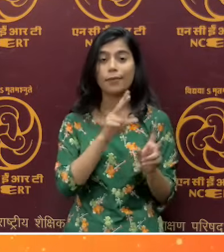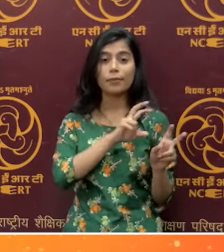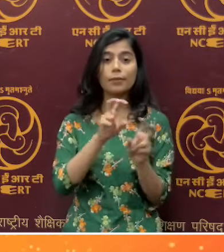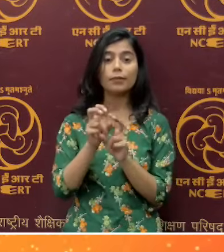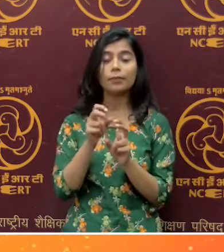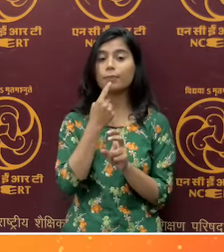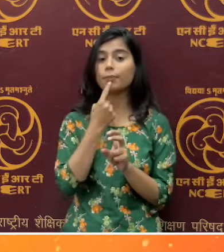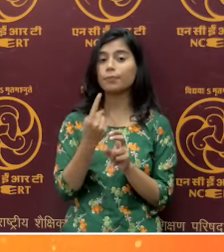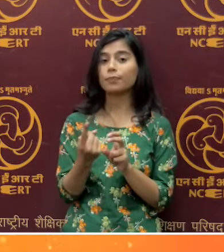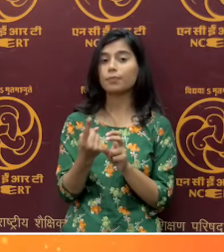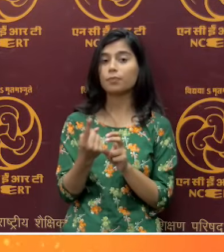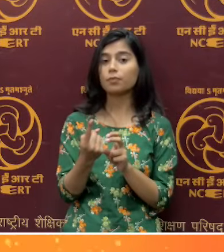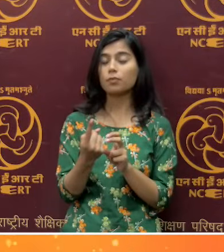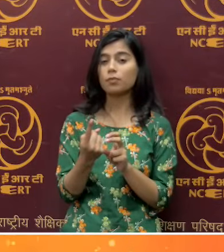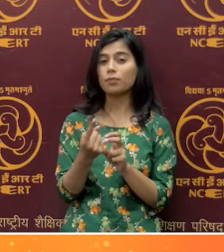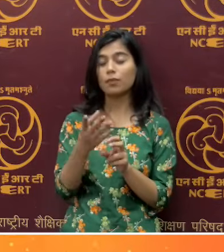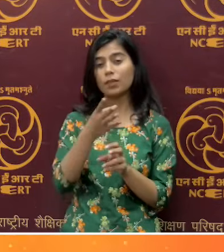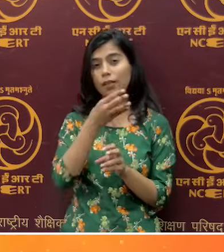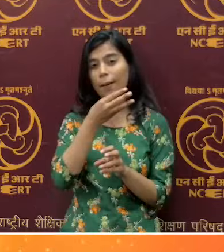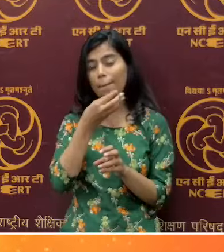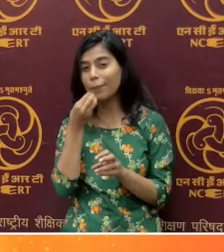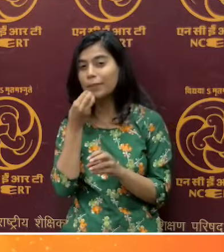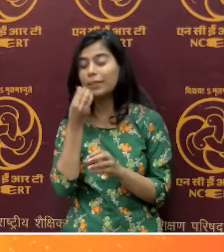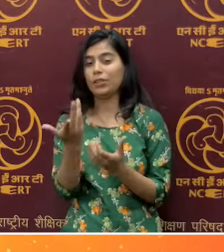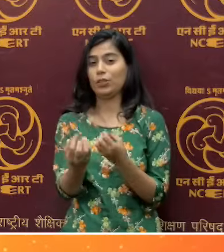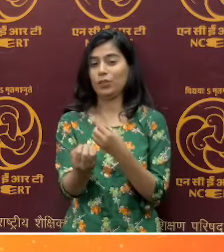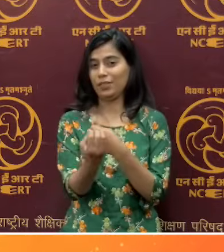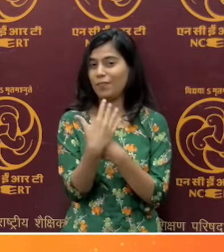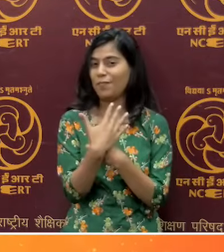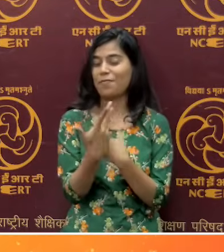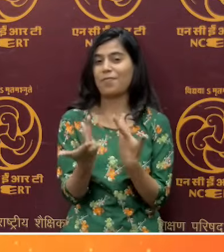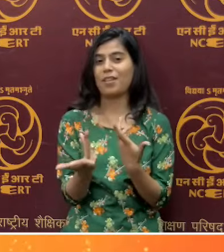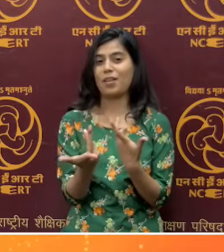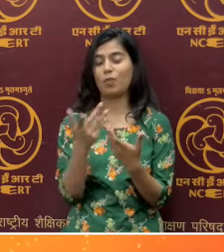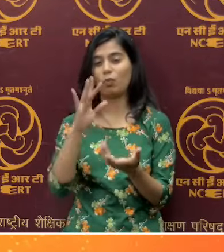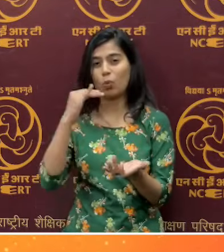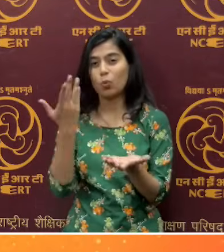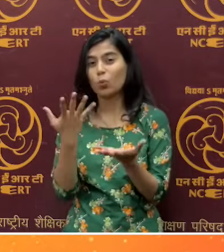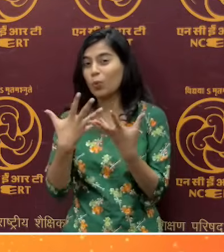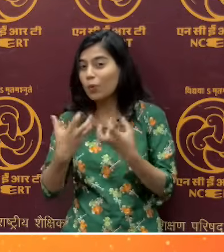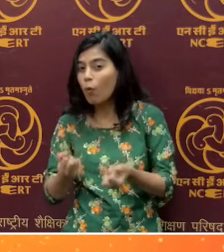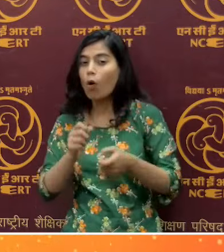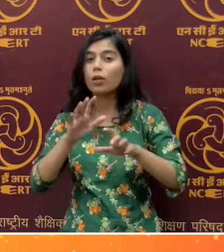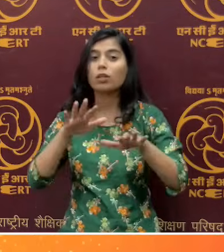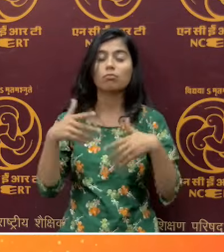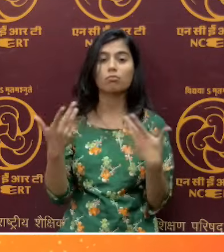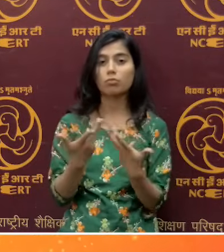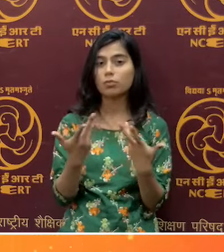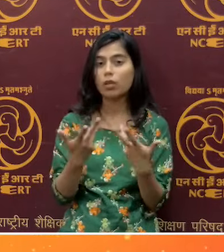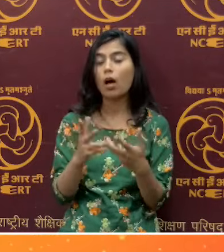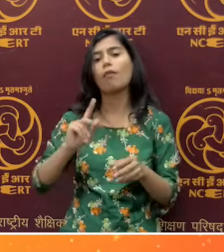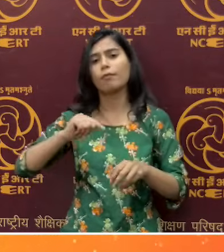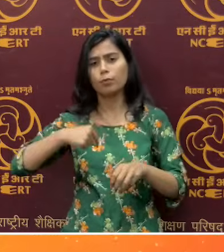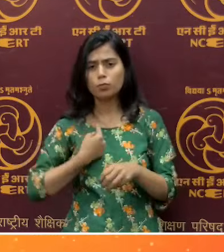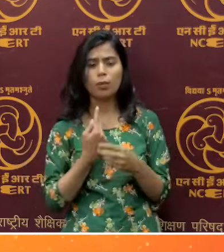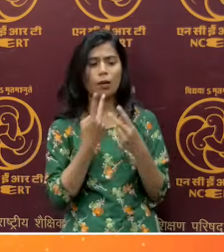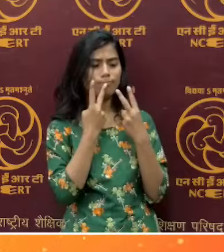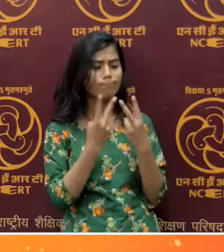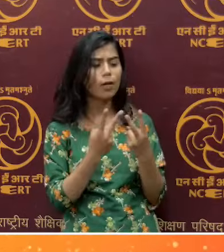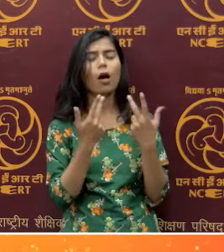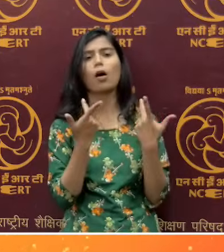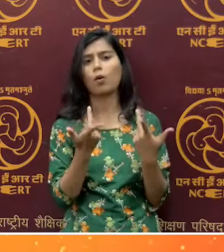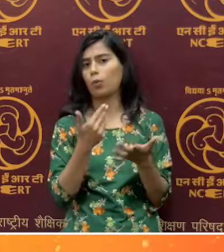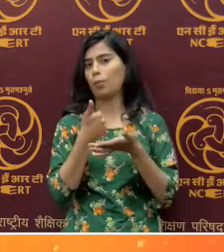points of view. Kindly share your requirement. We have our email ID over there, we look after in that, no issues.